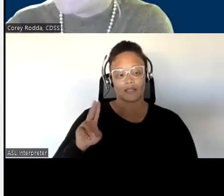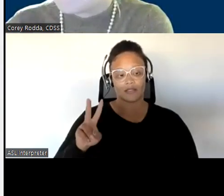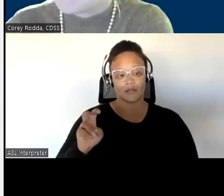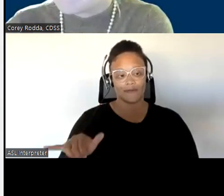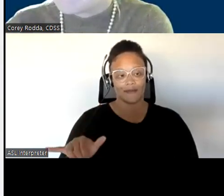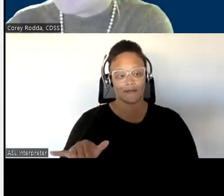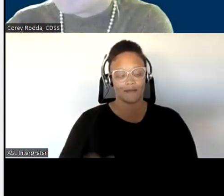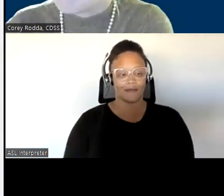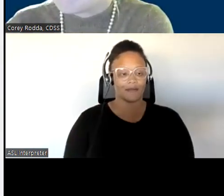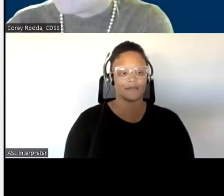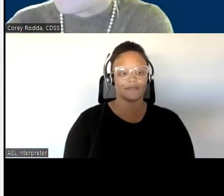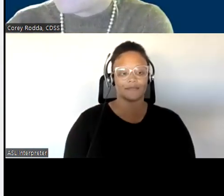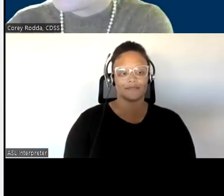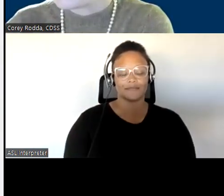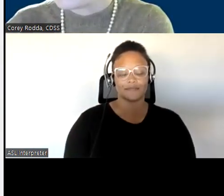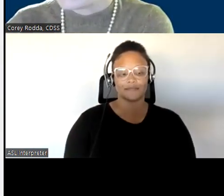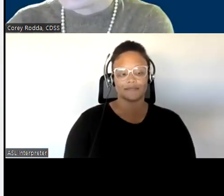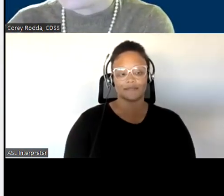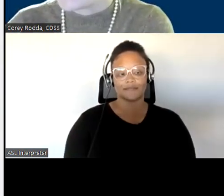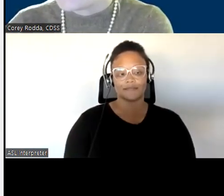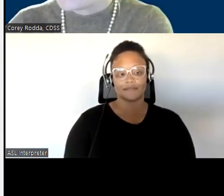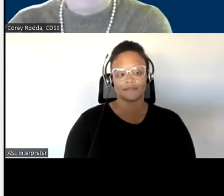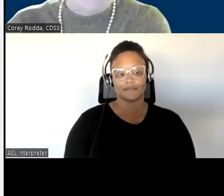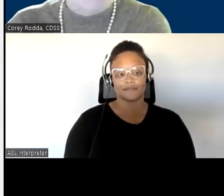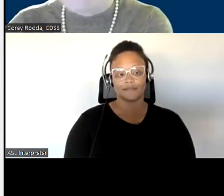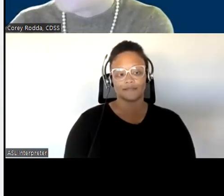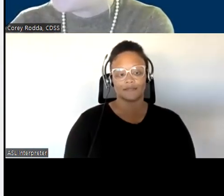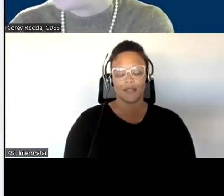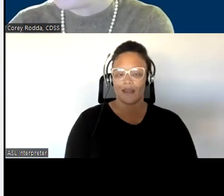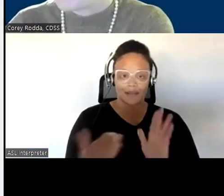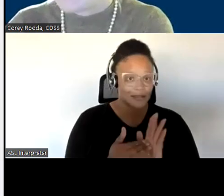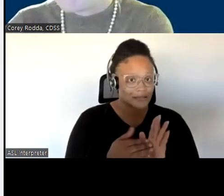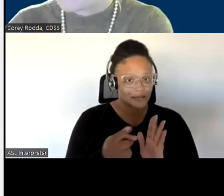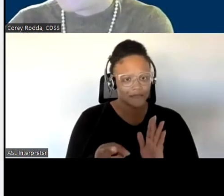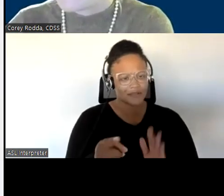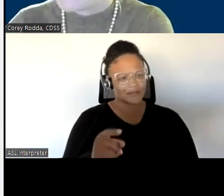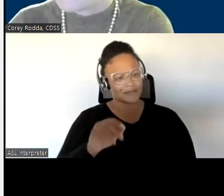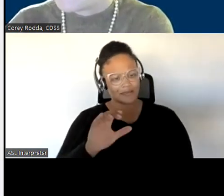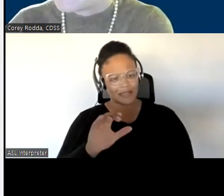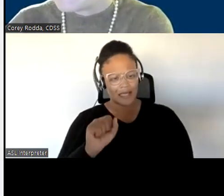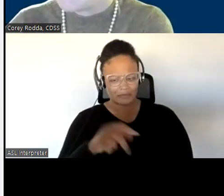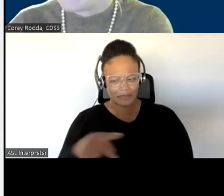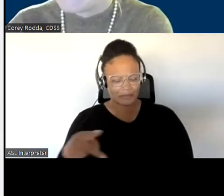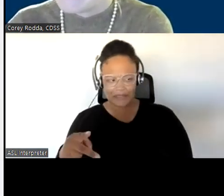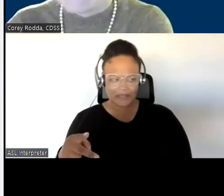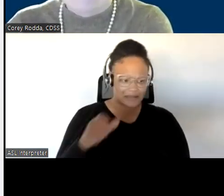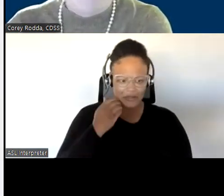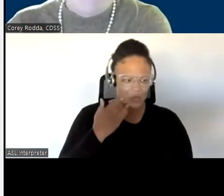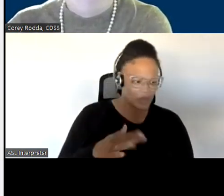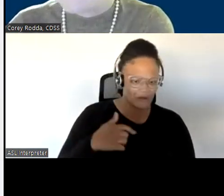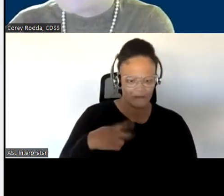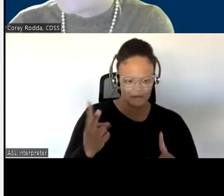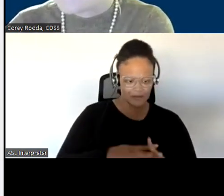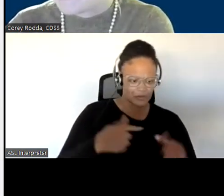And just reiterating that if you're unsure if you're a CSPP program, you can indicate no here. And I'm